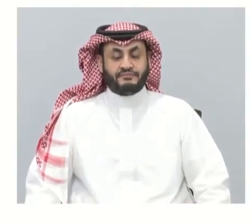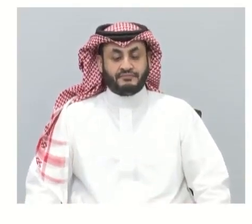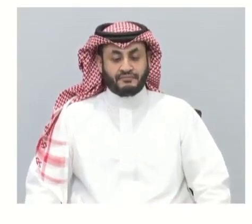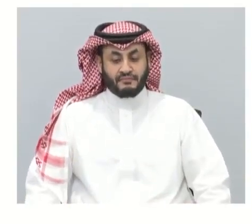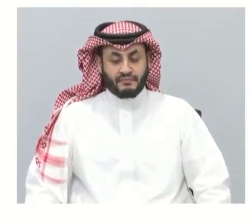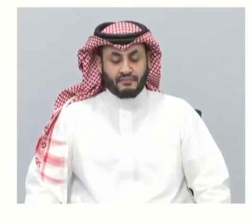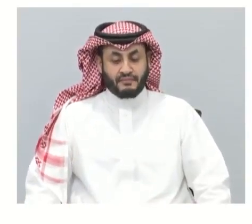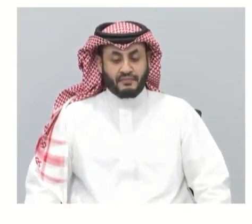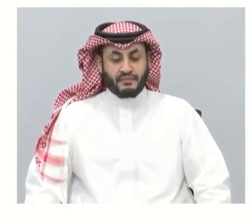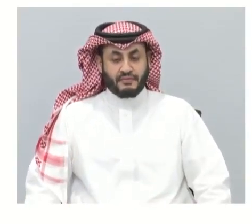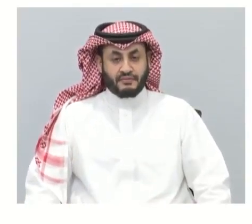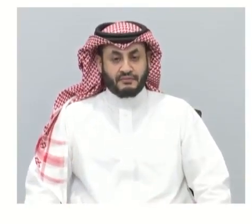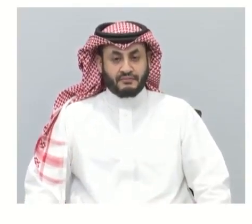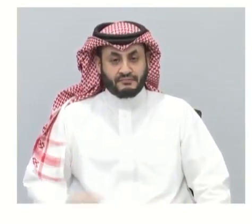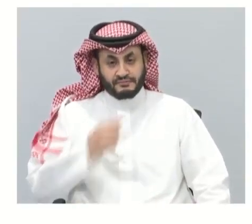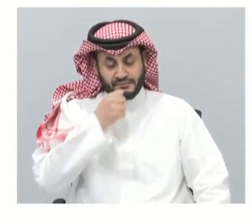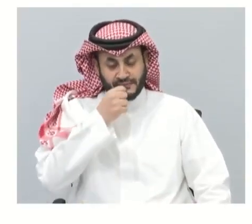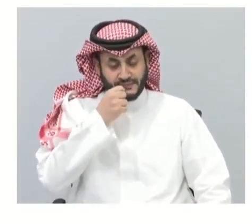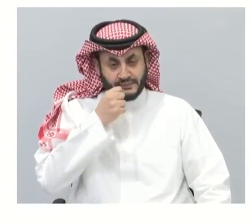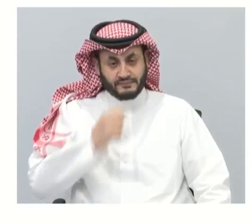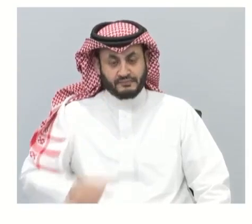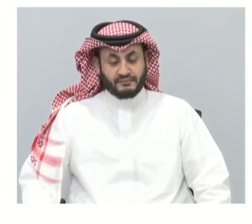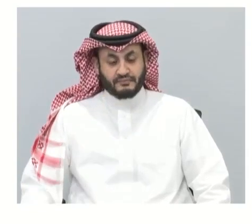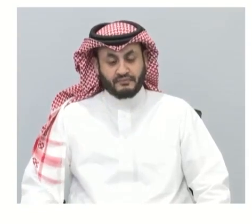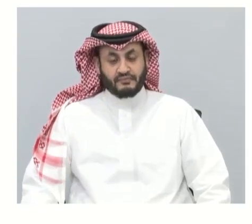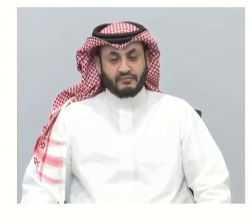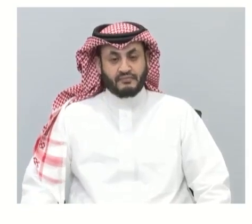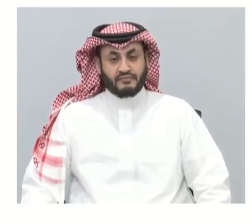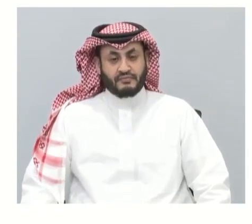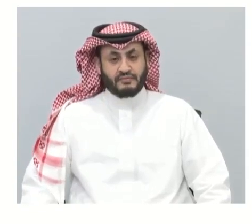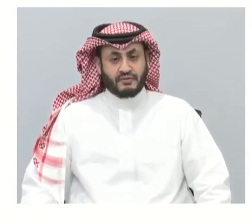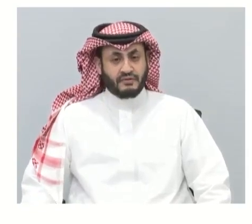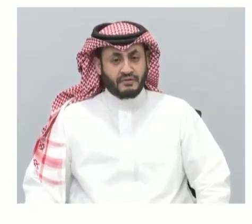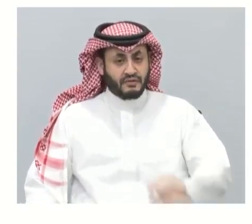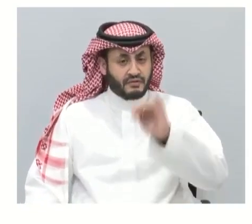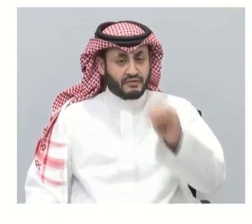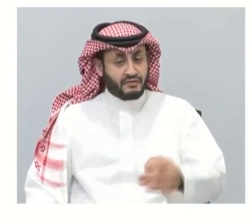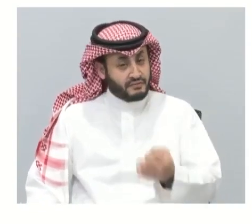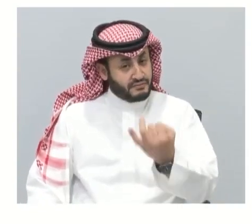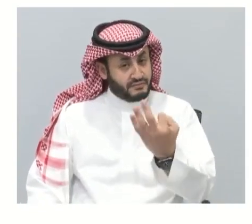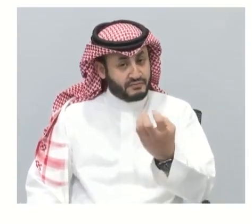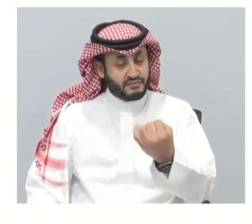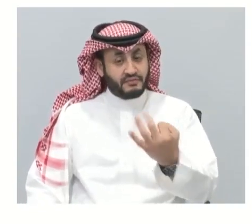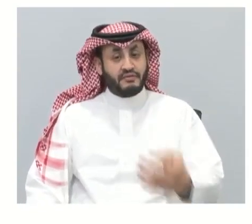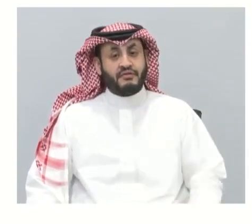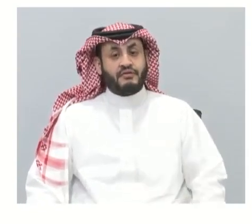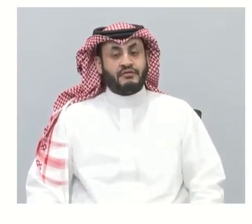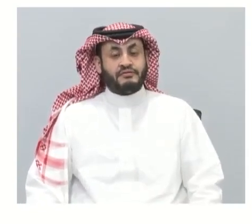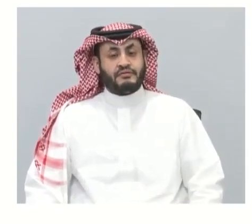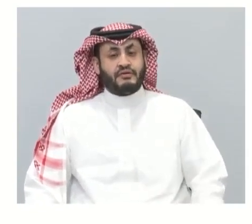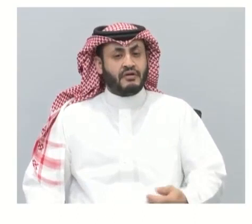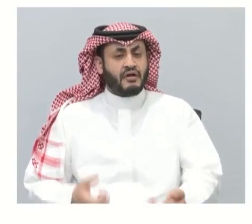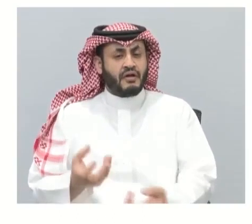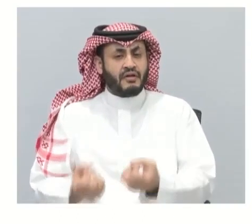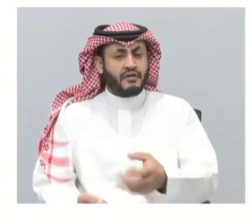who bake to a baker making cakes. I will ask him about the number. How many orders have you